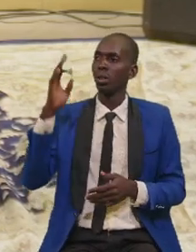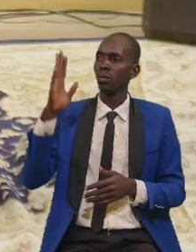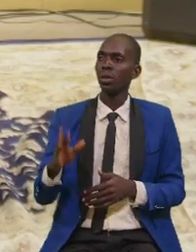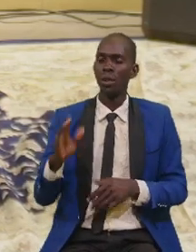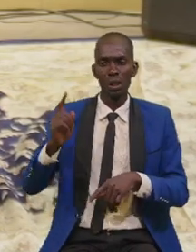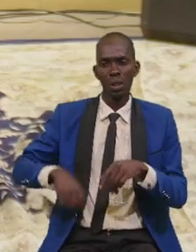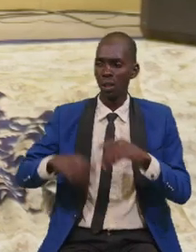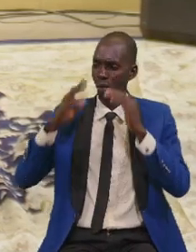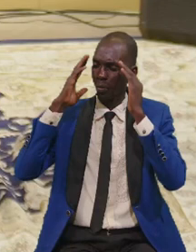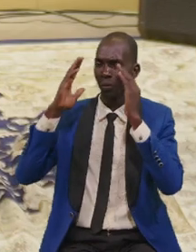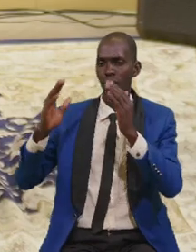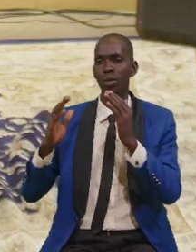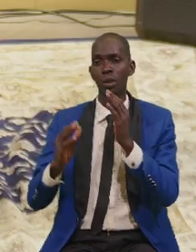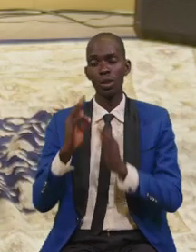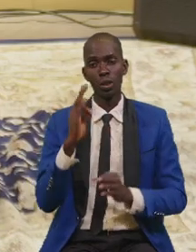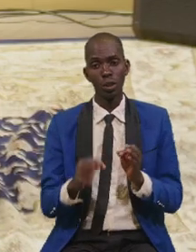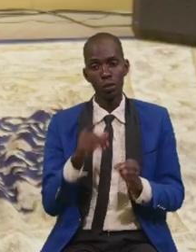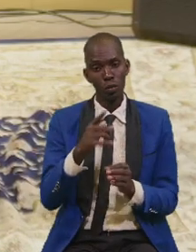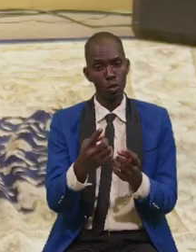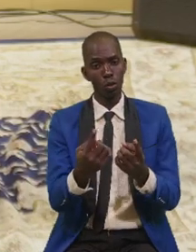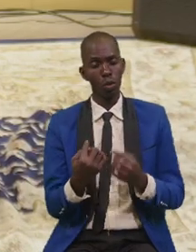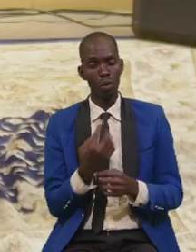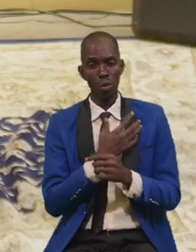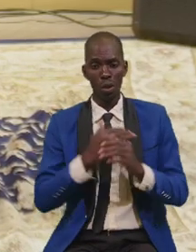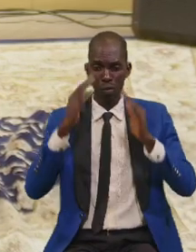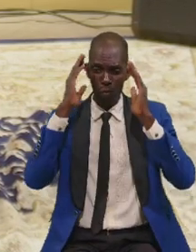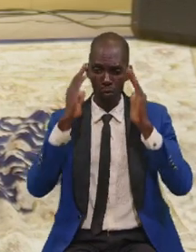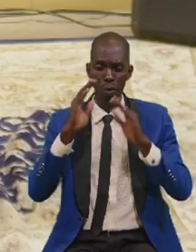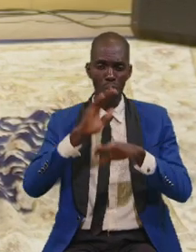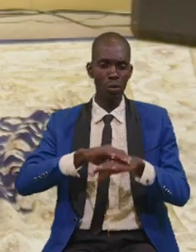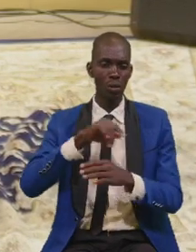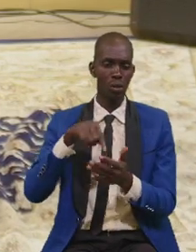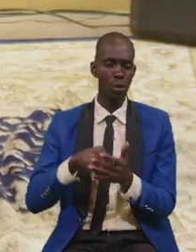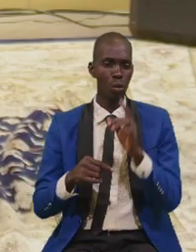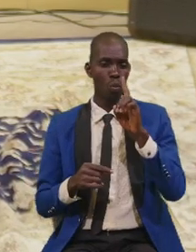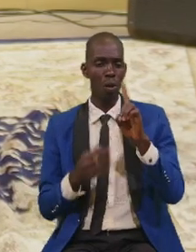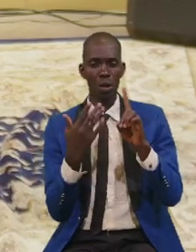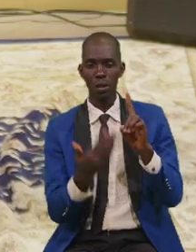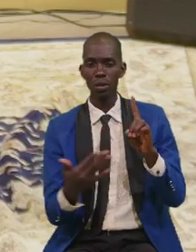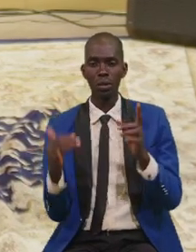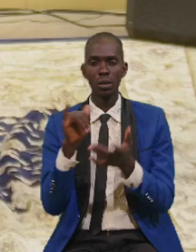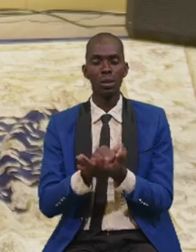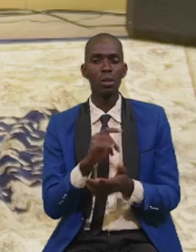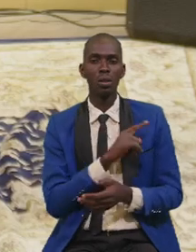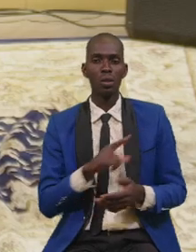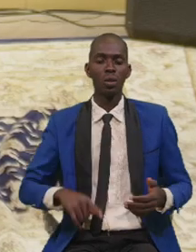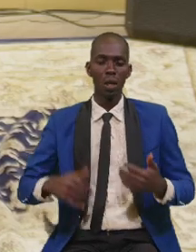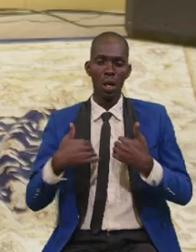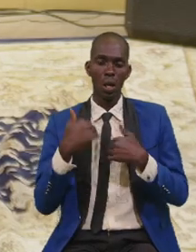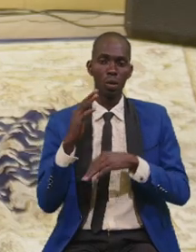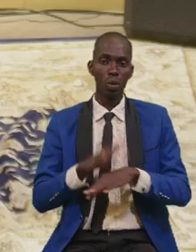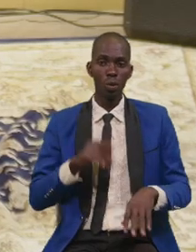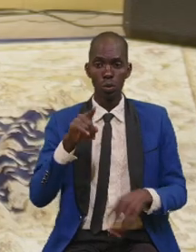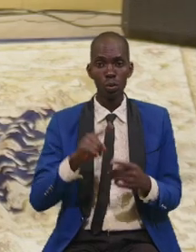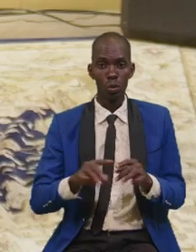focus on this one thing that the Lord has called you to do, you will succeed